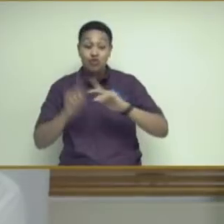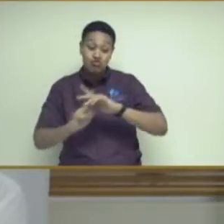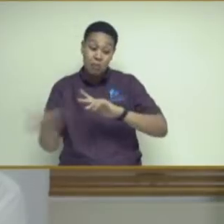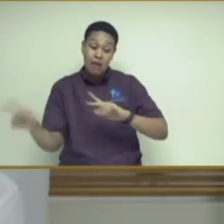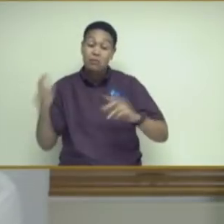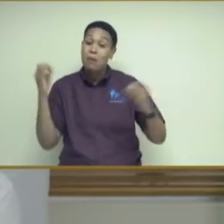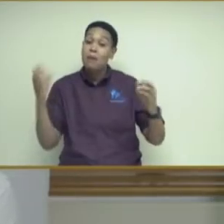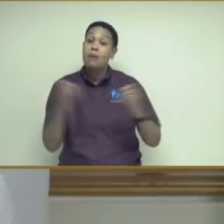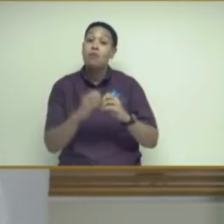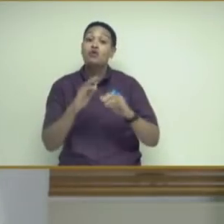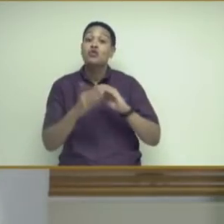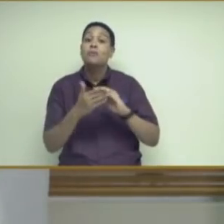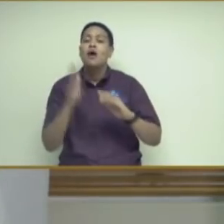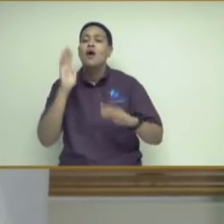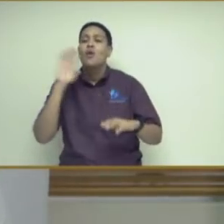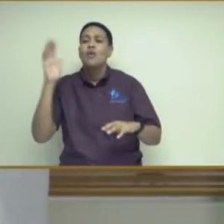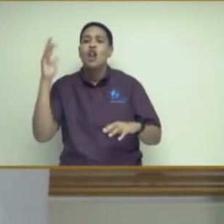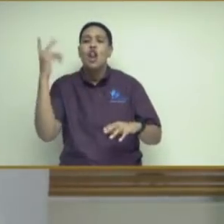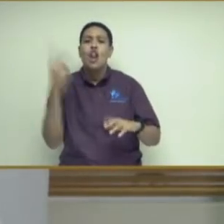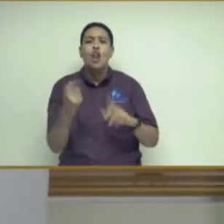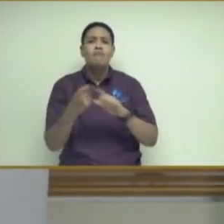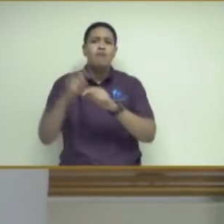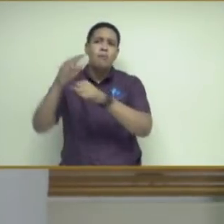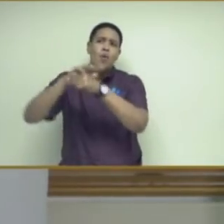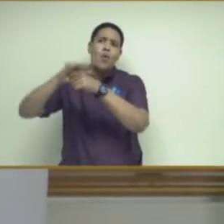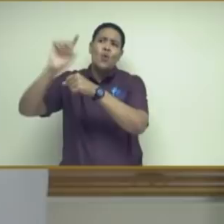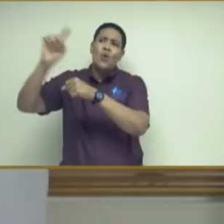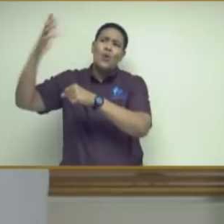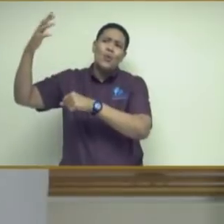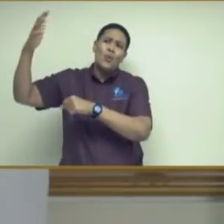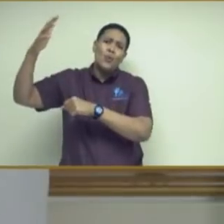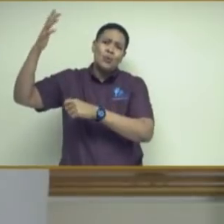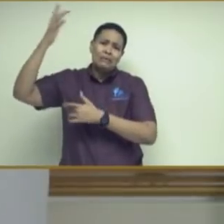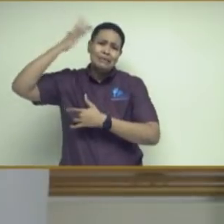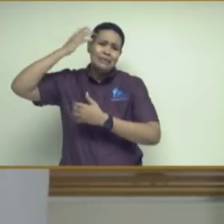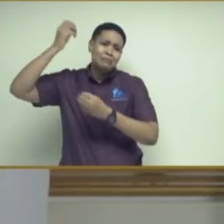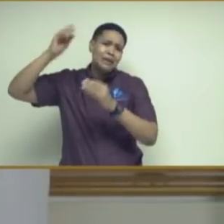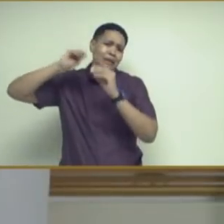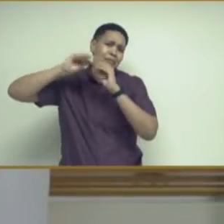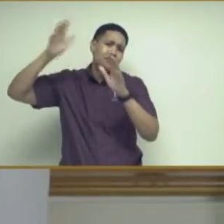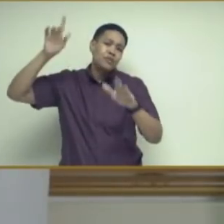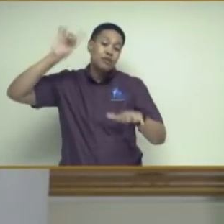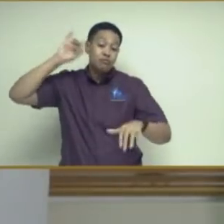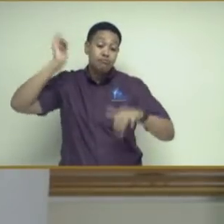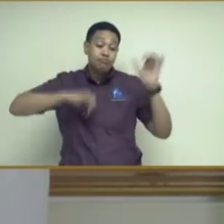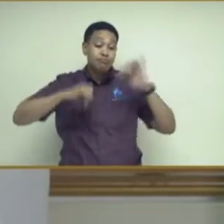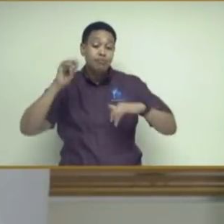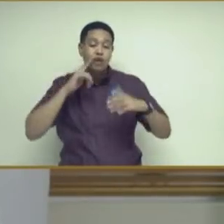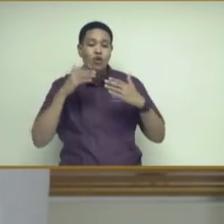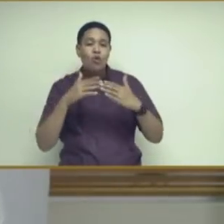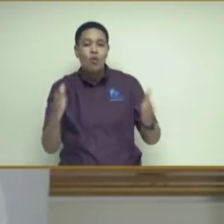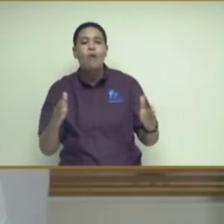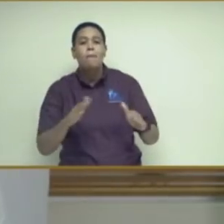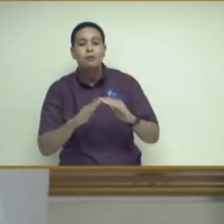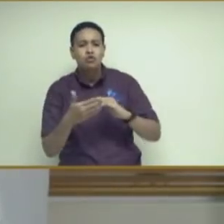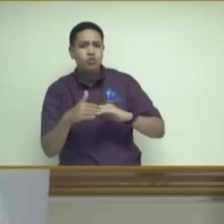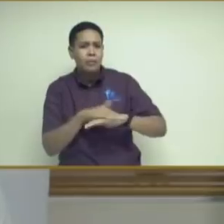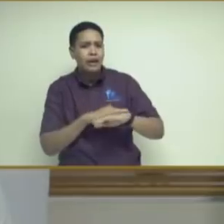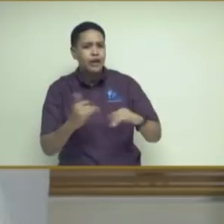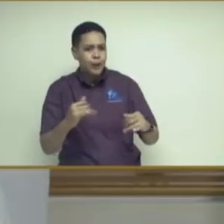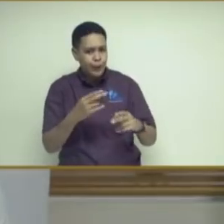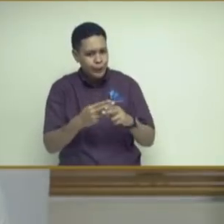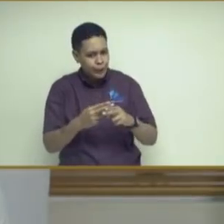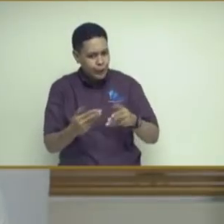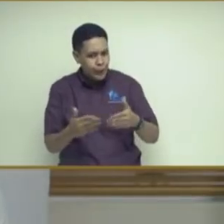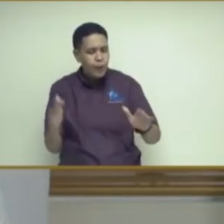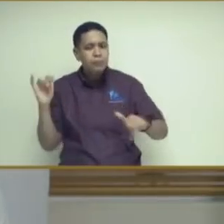more Jamaicans will be coming from hotspots all over the world as you have now opened up our ports. And how